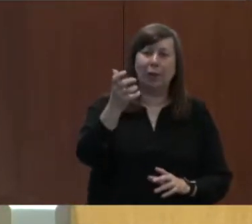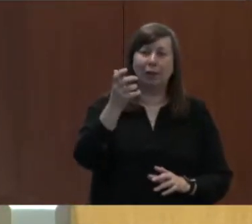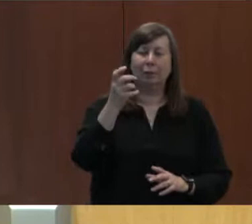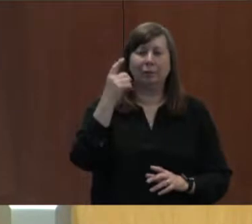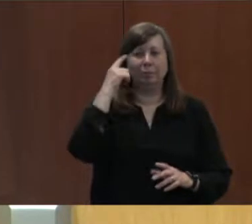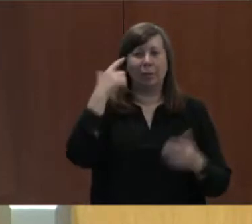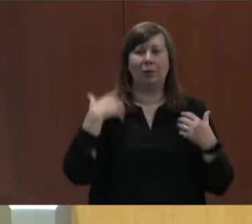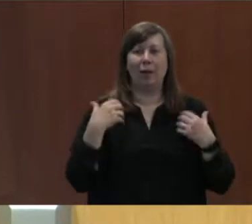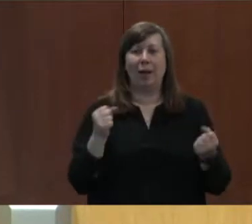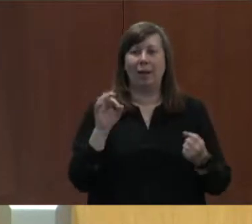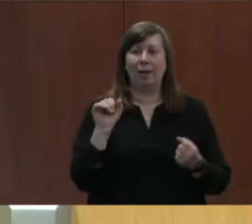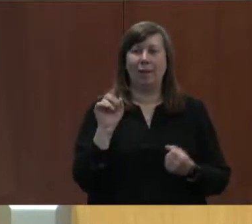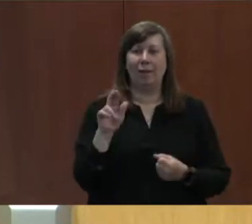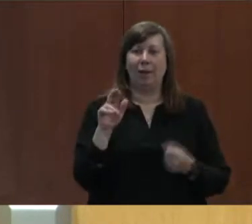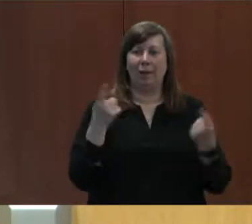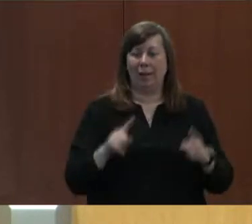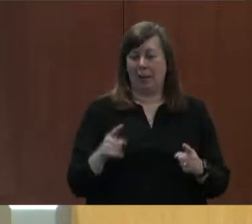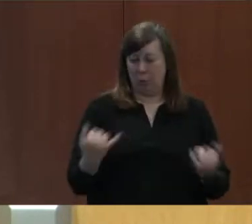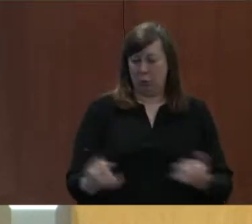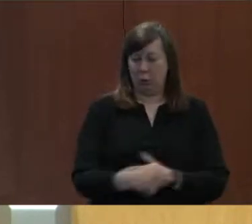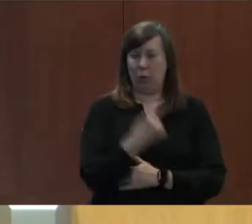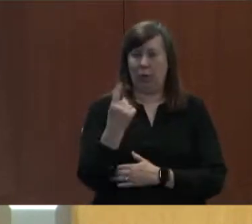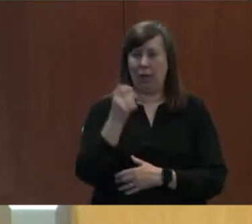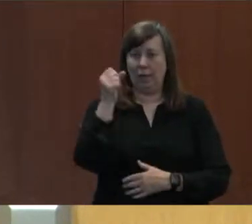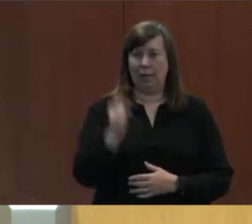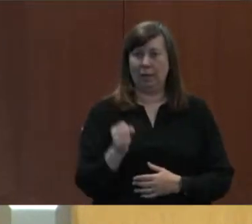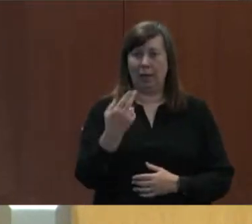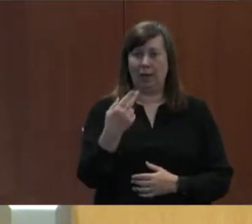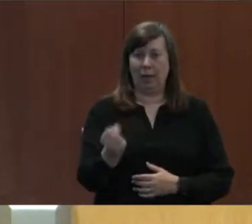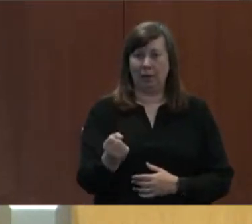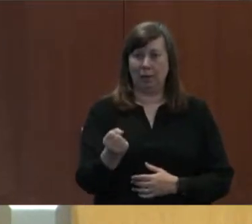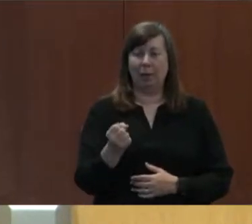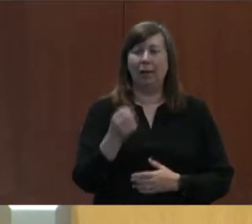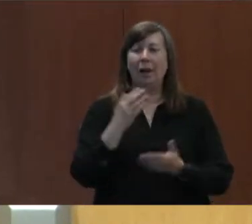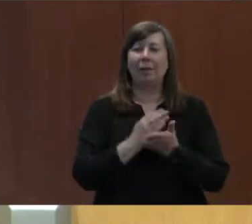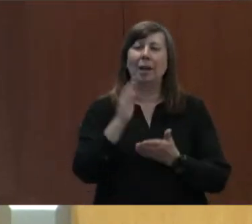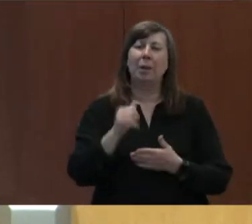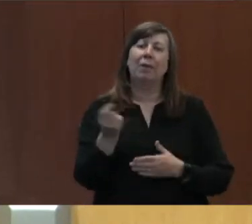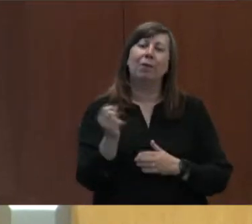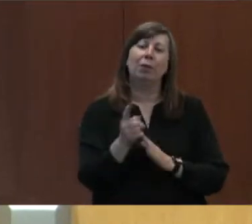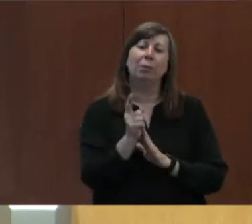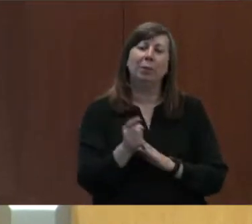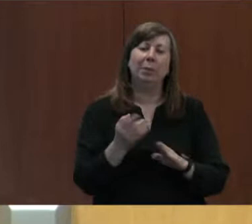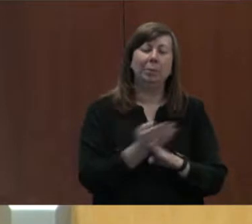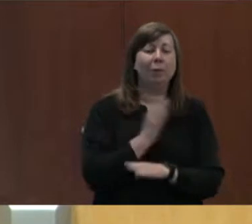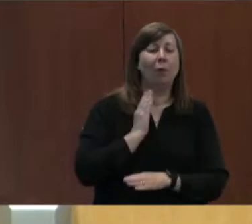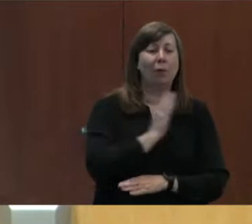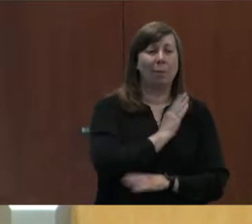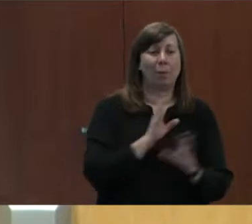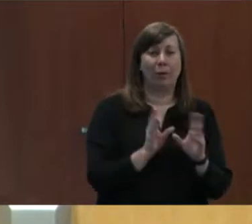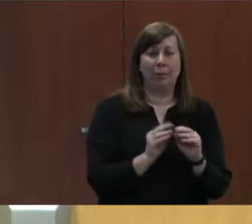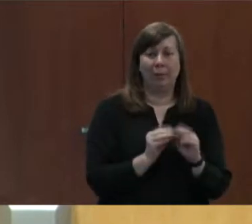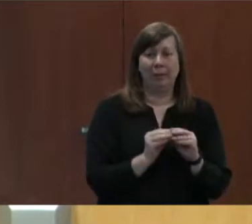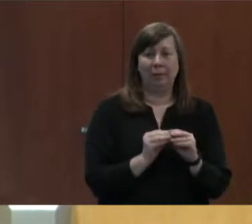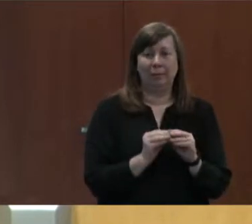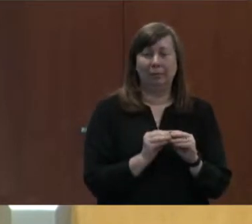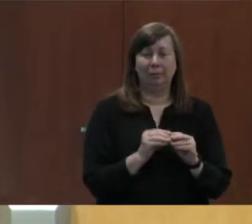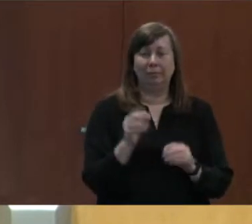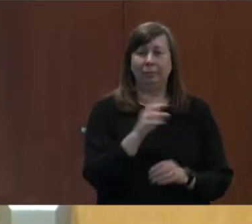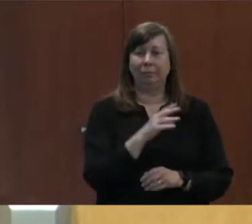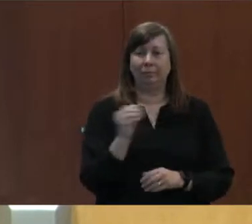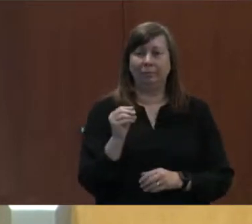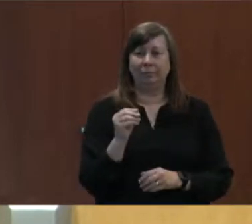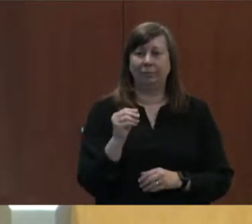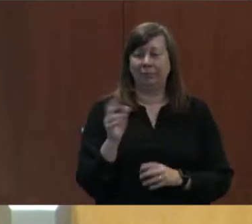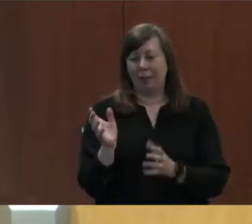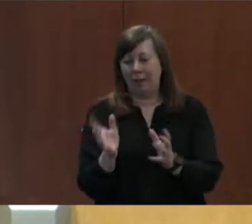mental health fair, which happened today. It was at South High. I could stop by for a couple of minutes before the board meeting, and I